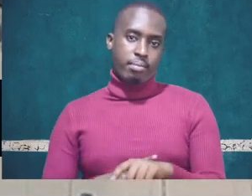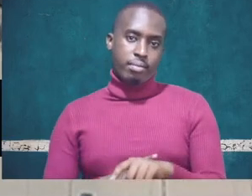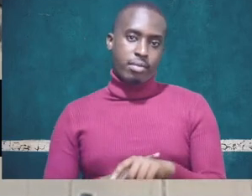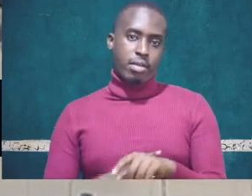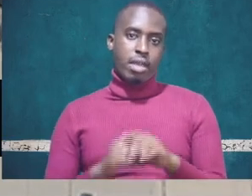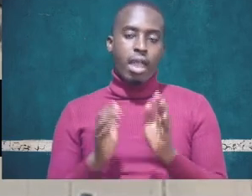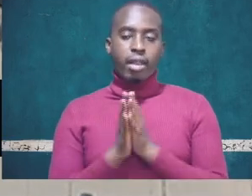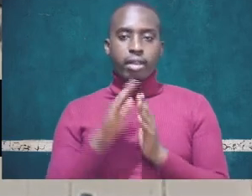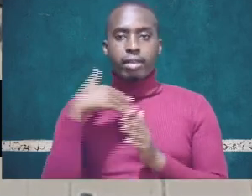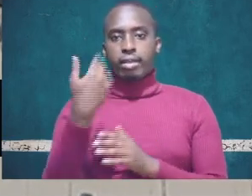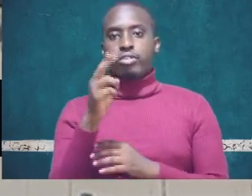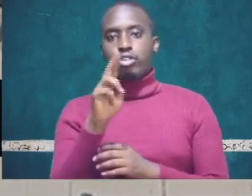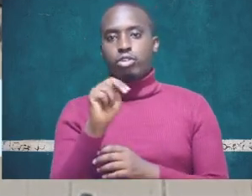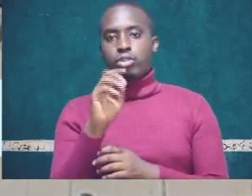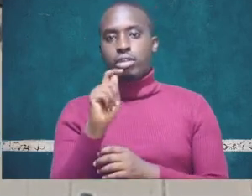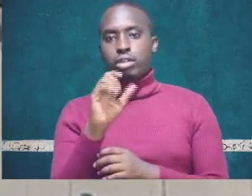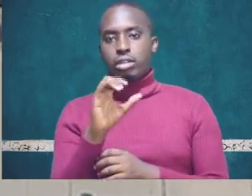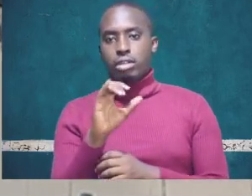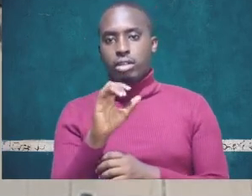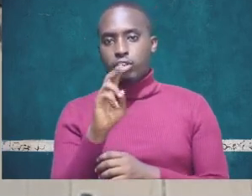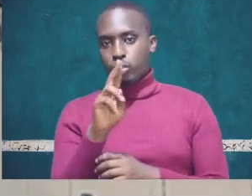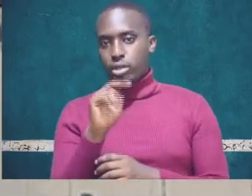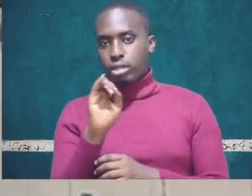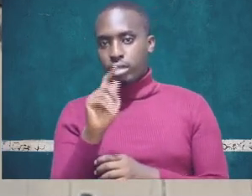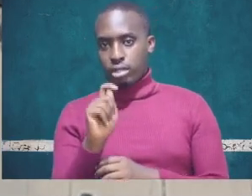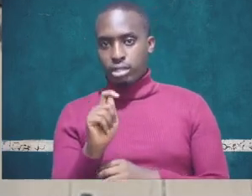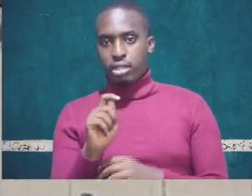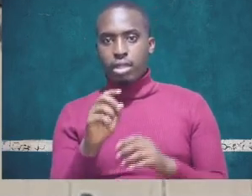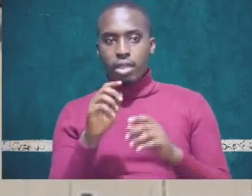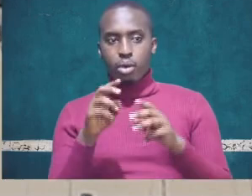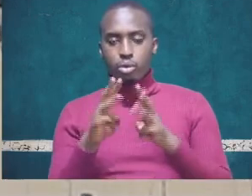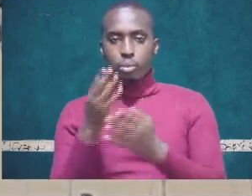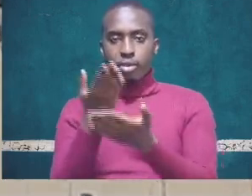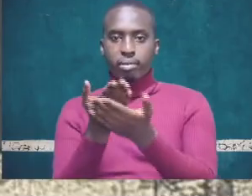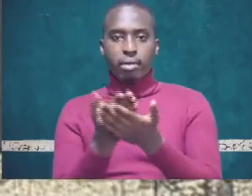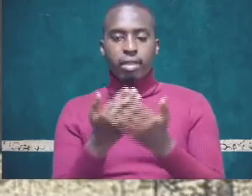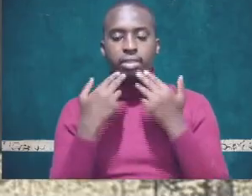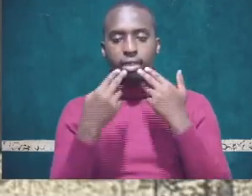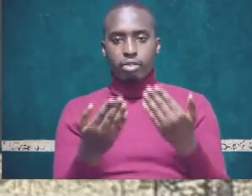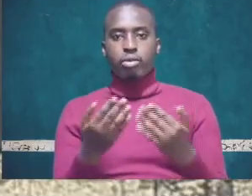in the next unit, which will be the theory of supply. Thank you. Stay safe.